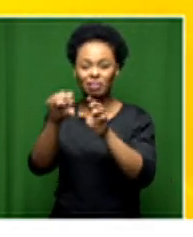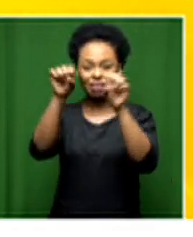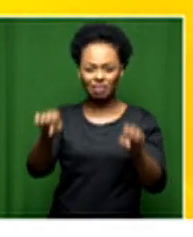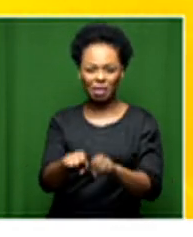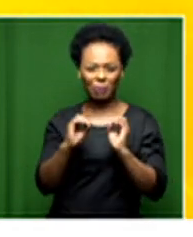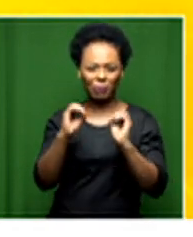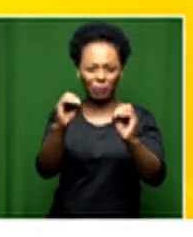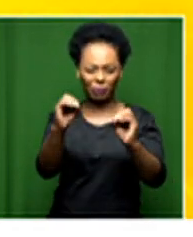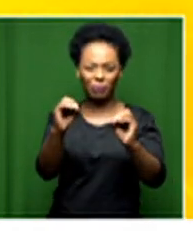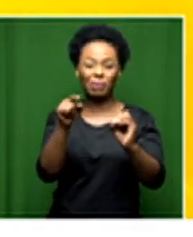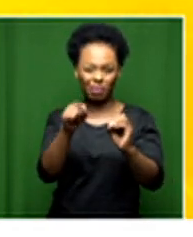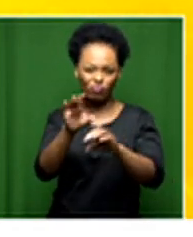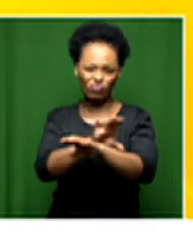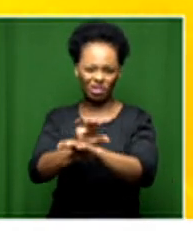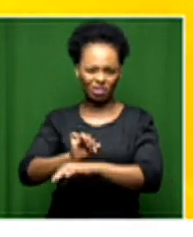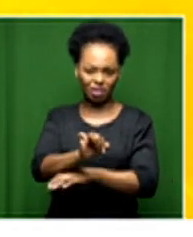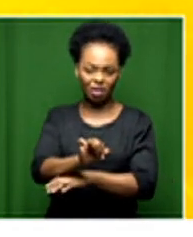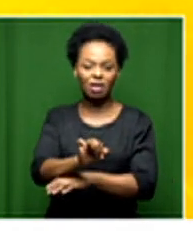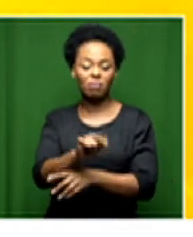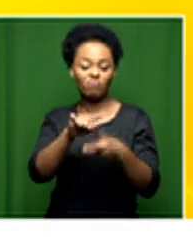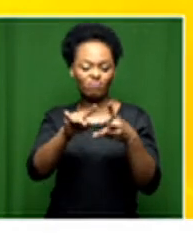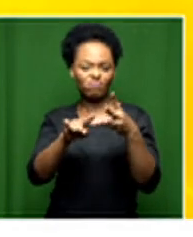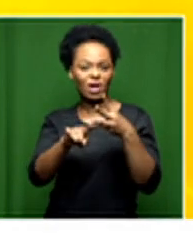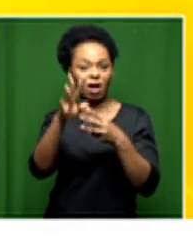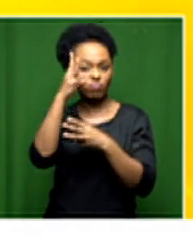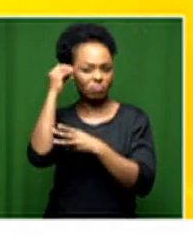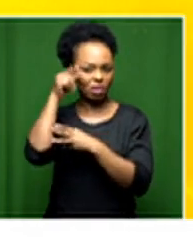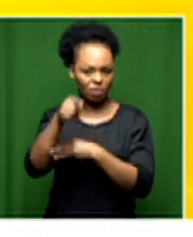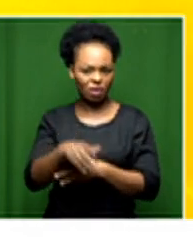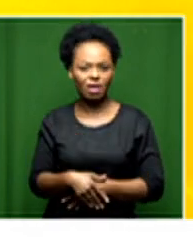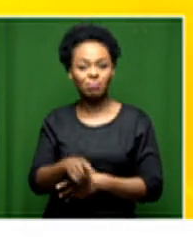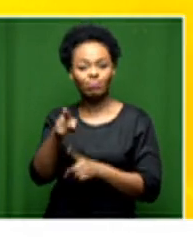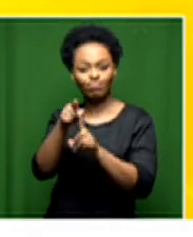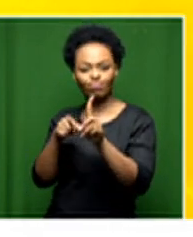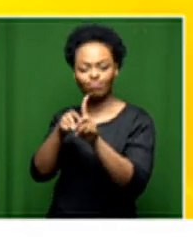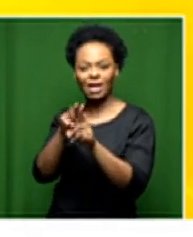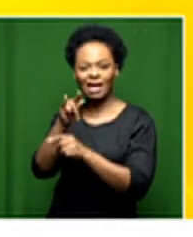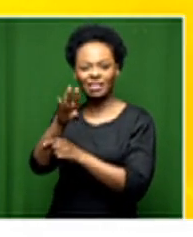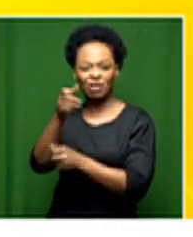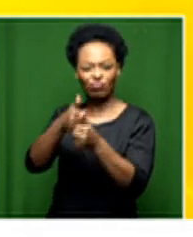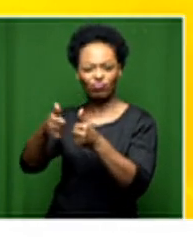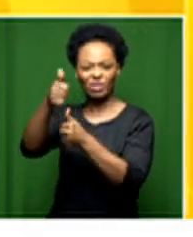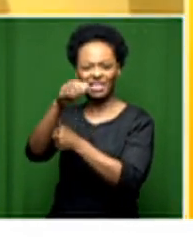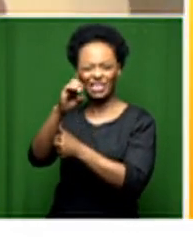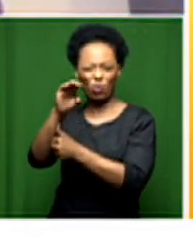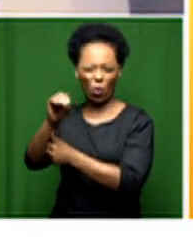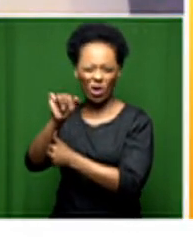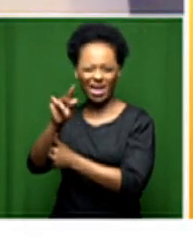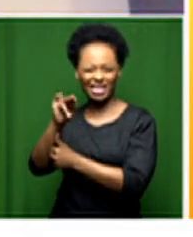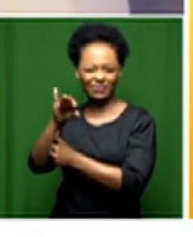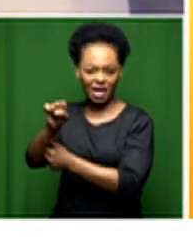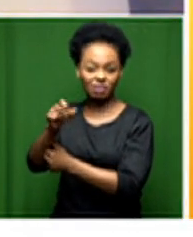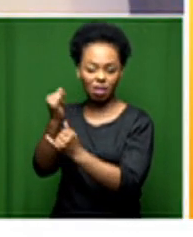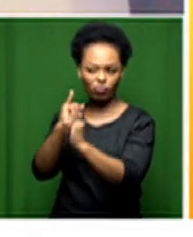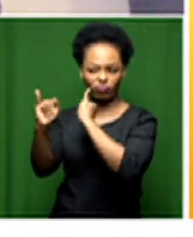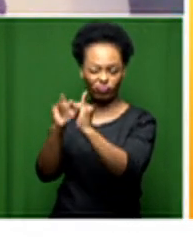of the issues that were highlighted. Andile Nongogo is the Chief Executive Officer of Nasfas, and he joins us now to talk about some